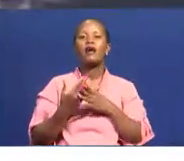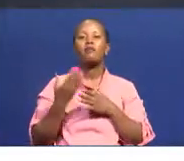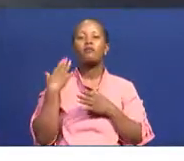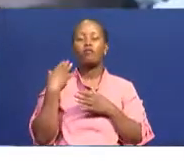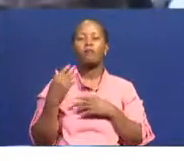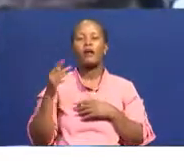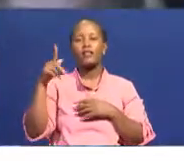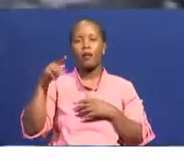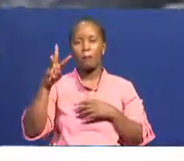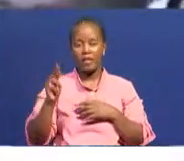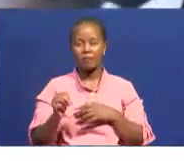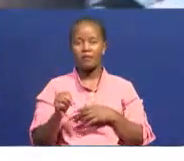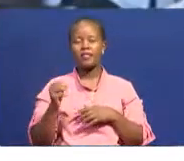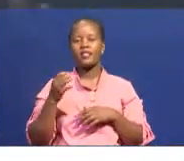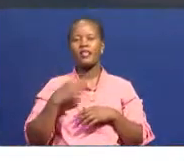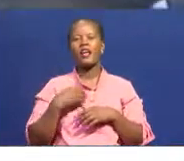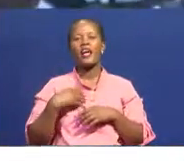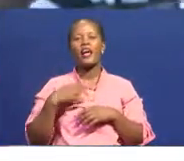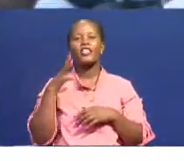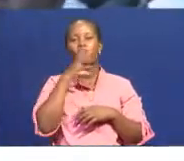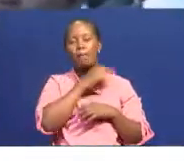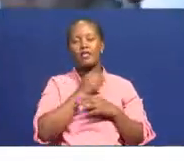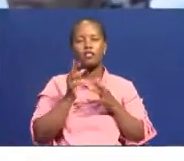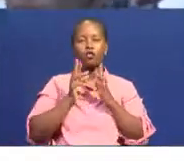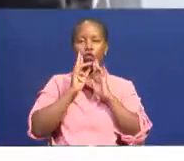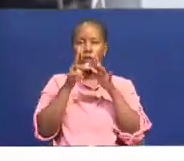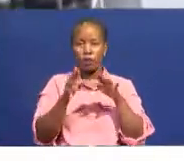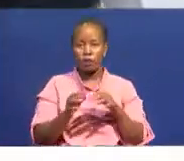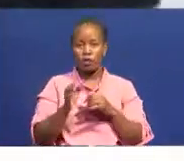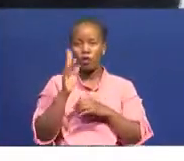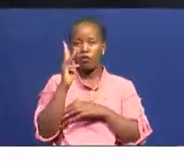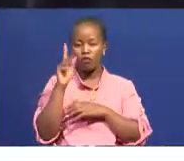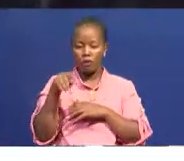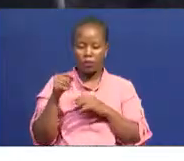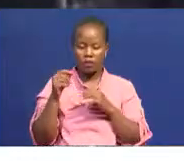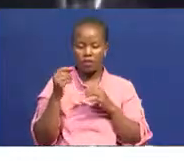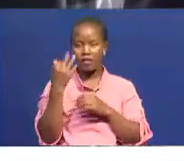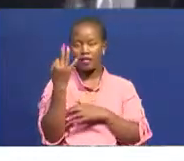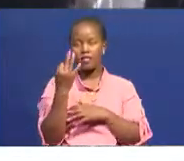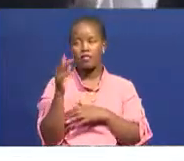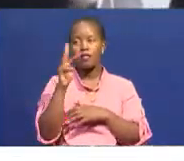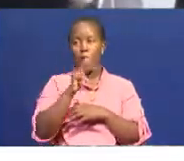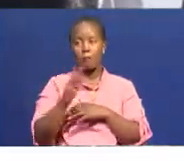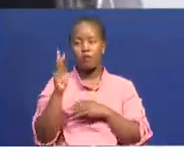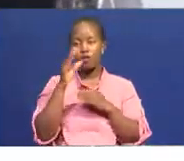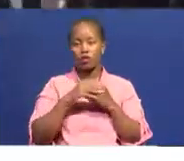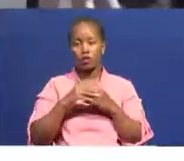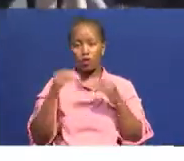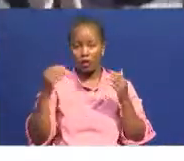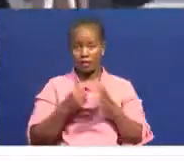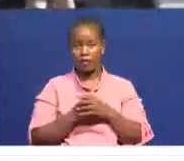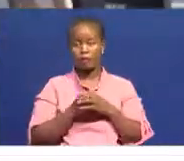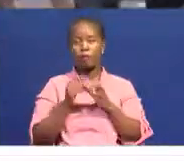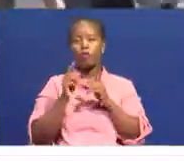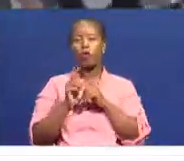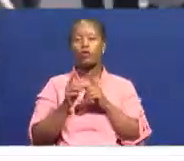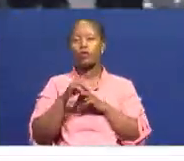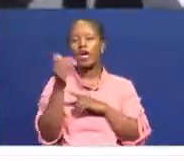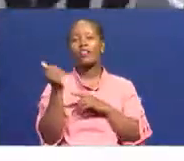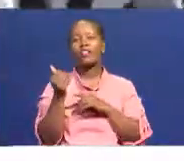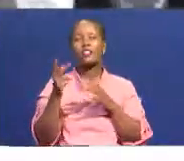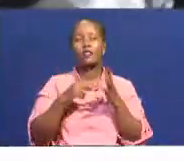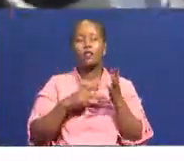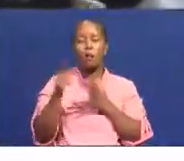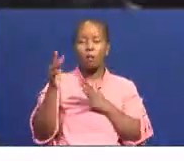Shinzo Abe, had failed to report a total of $4.37 million. Japan's economy is being tested, with the prices rising at